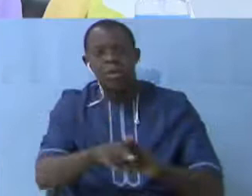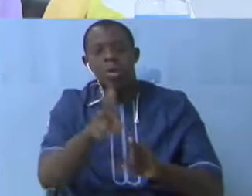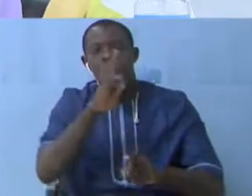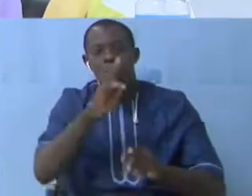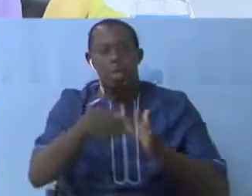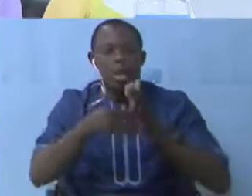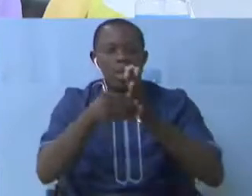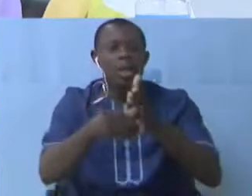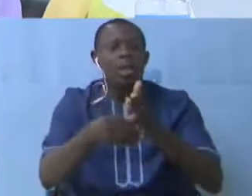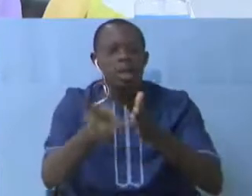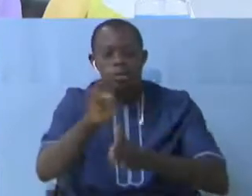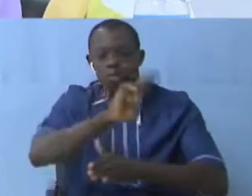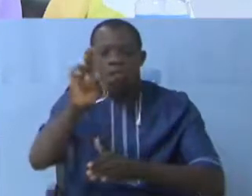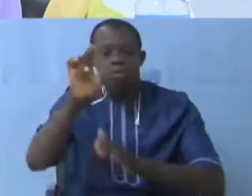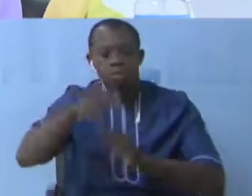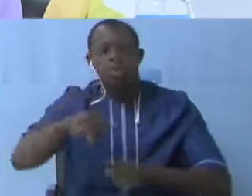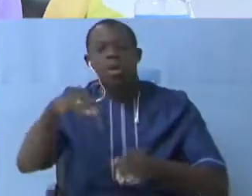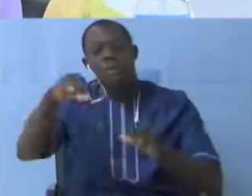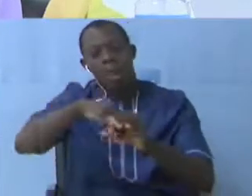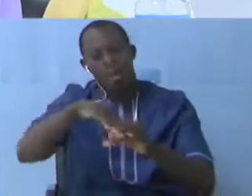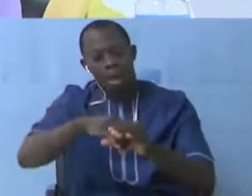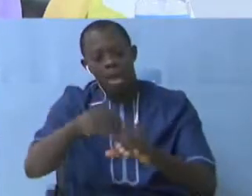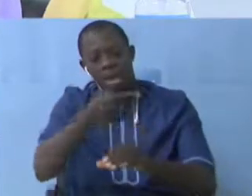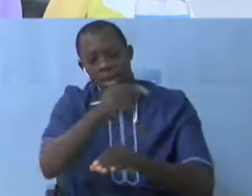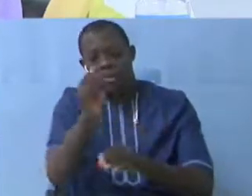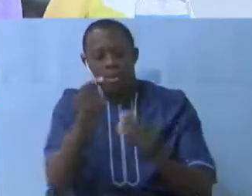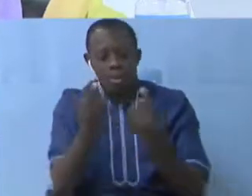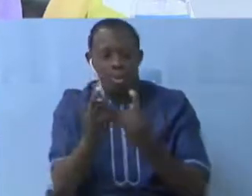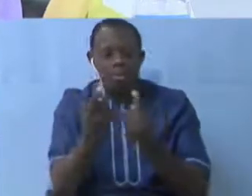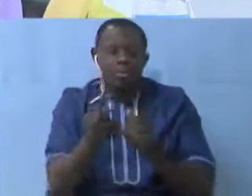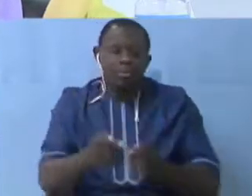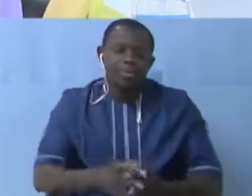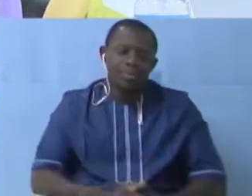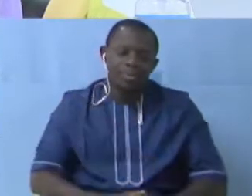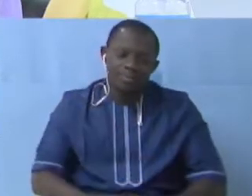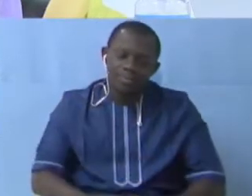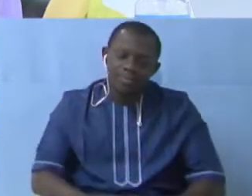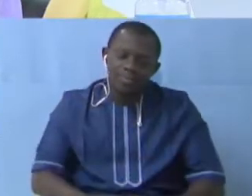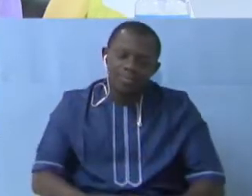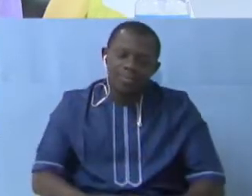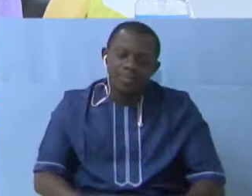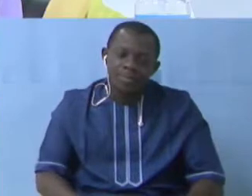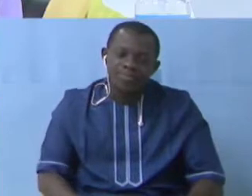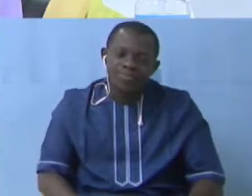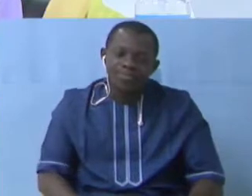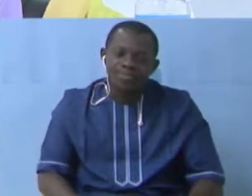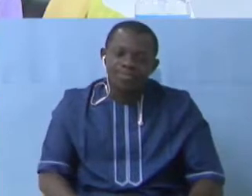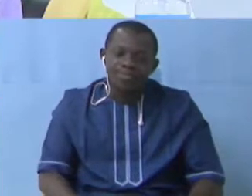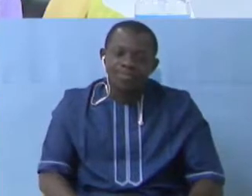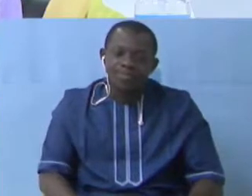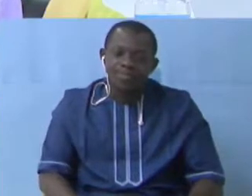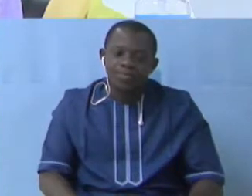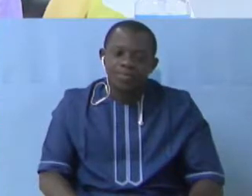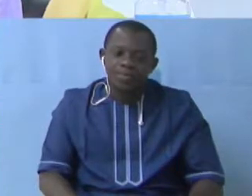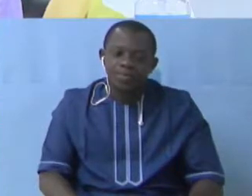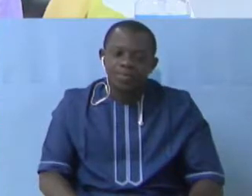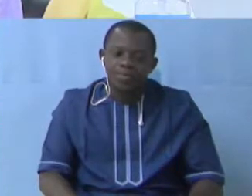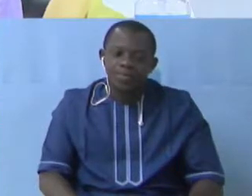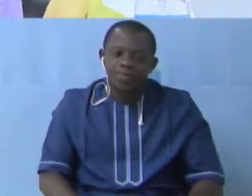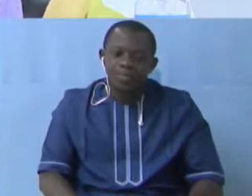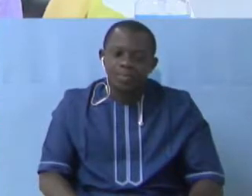the scam. Ñu wax ak ñoom nag pour ñu wax ak judge yooyu ak seeni kilifa ne daal buñ bokk nag ci mbir mi. So it was